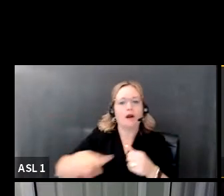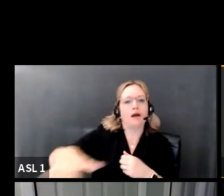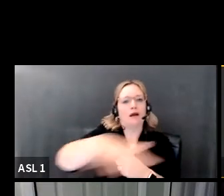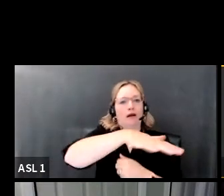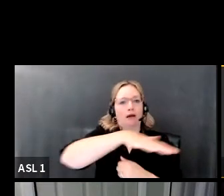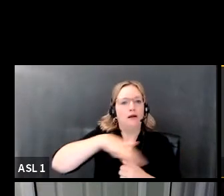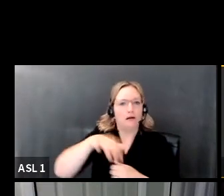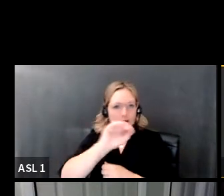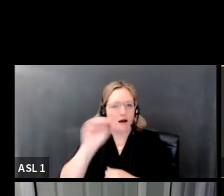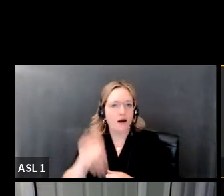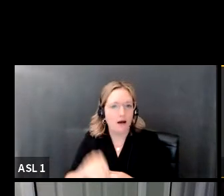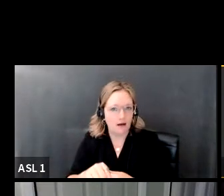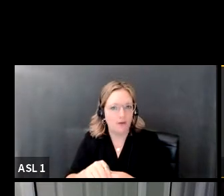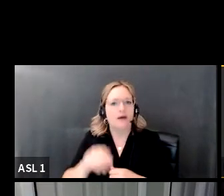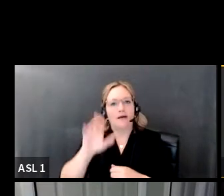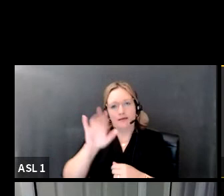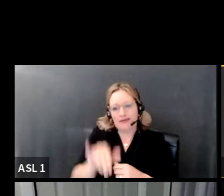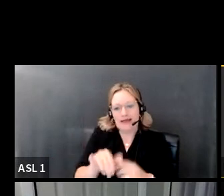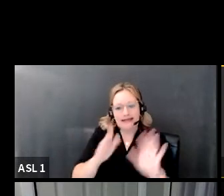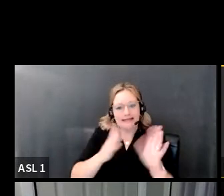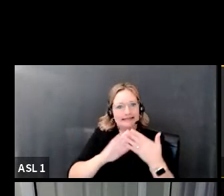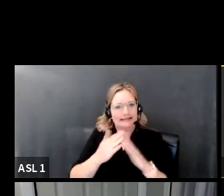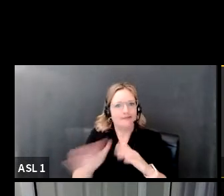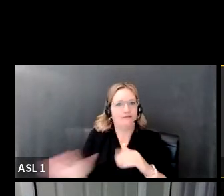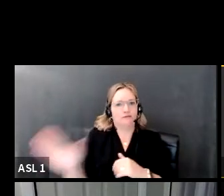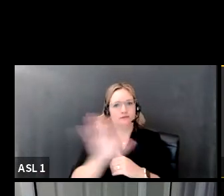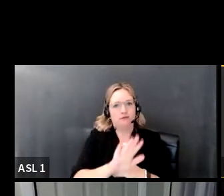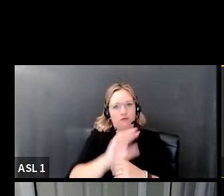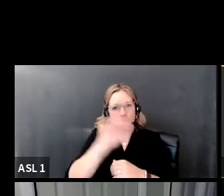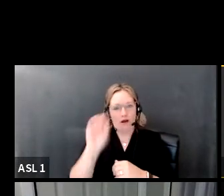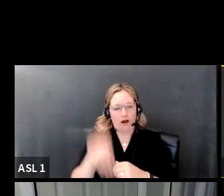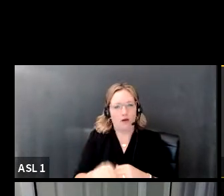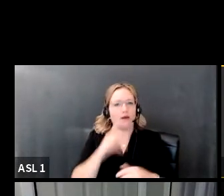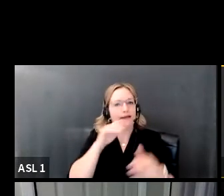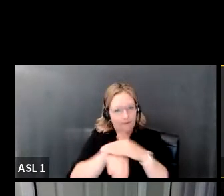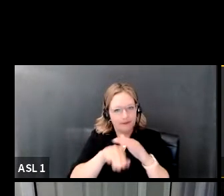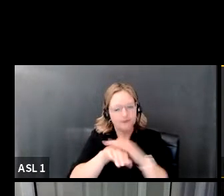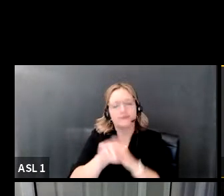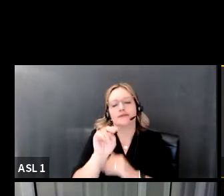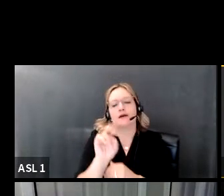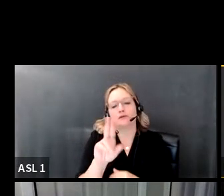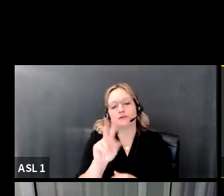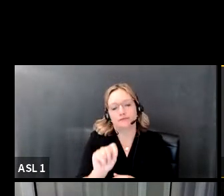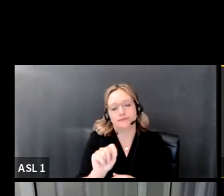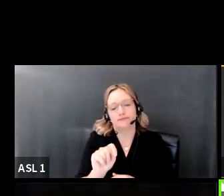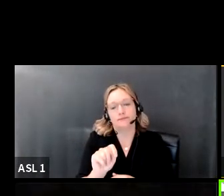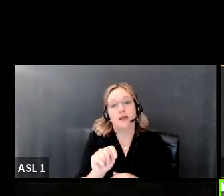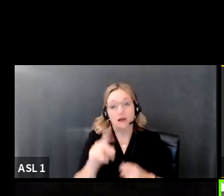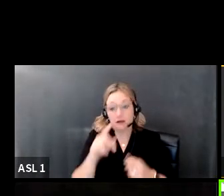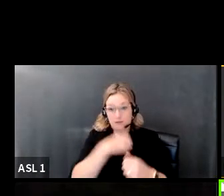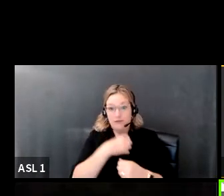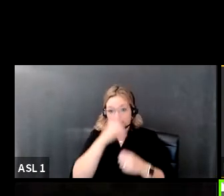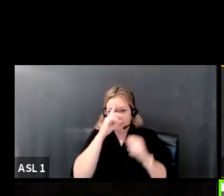creates the the city-wide access to nrts the neighborhood policing strategy is an overall strategy that's